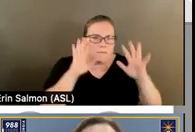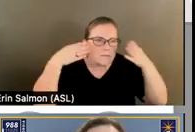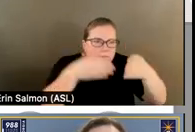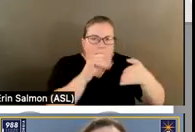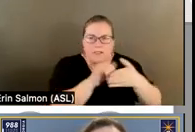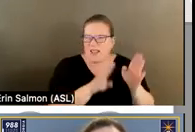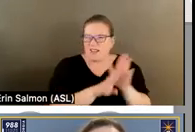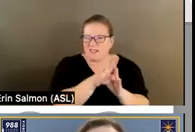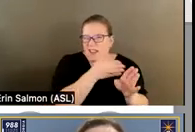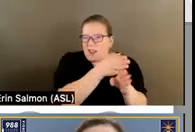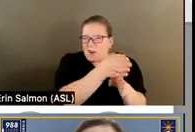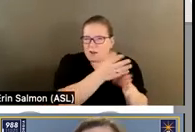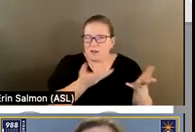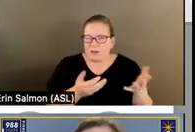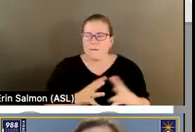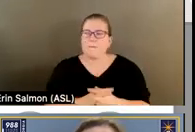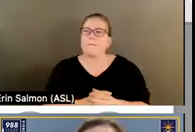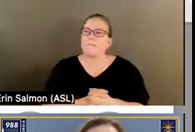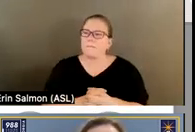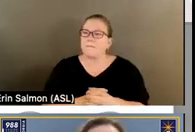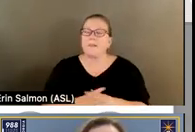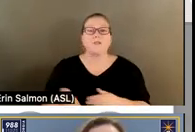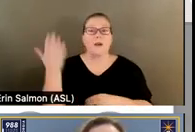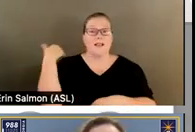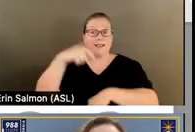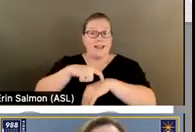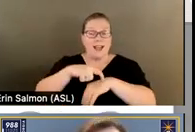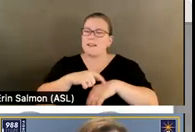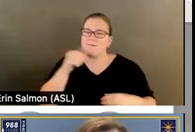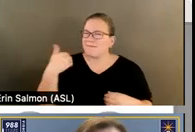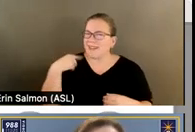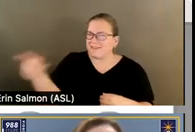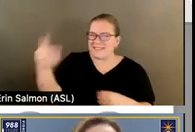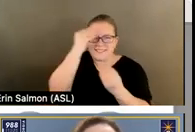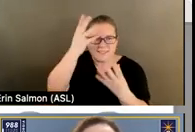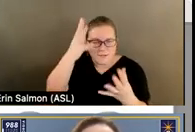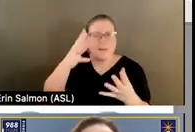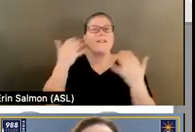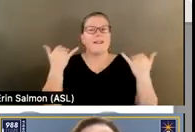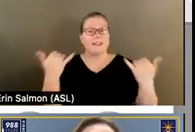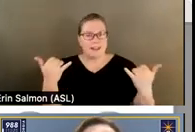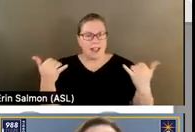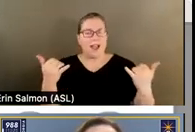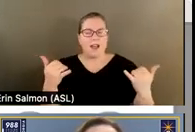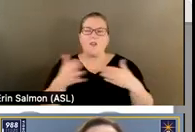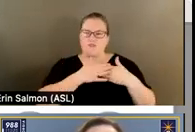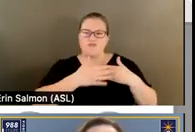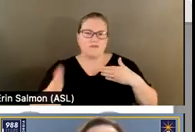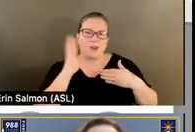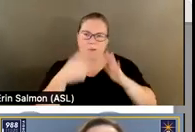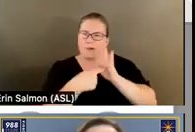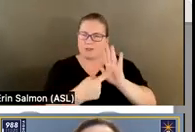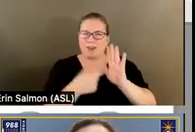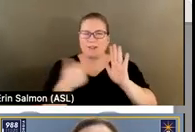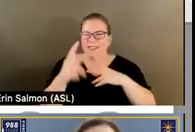So last time we met, I didn't have this and I apologized then, but we are now and will be moving forward able to provide